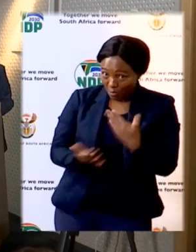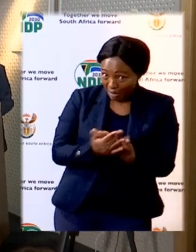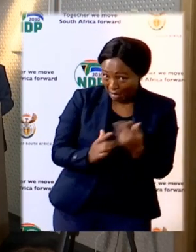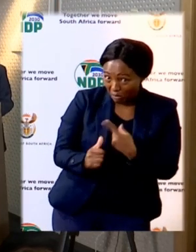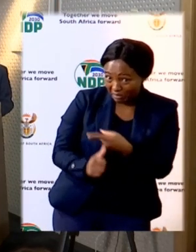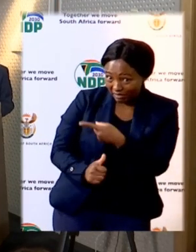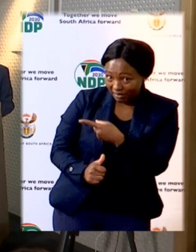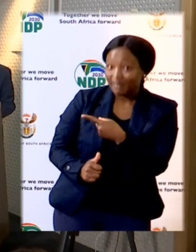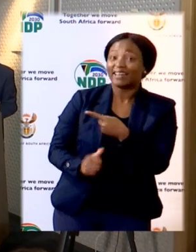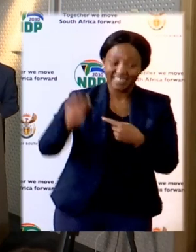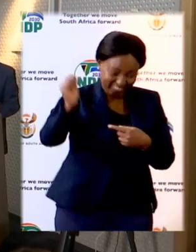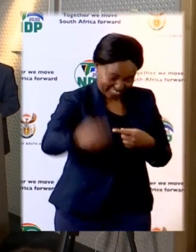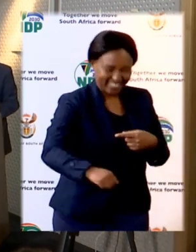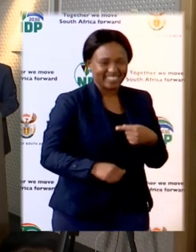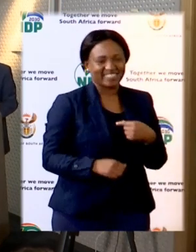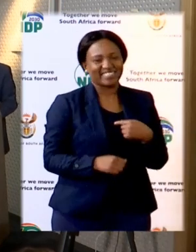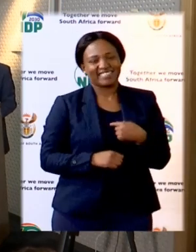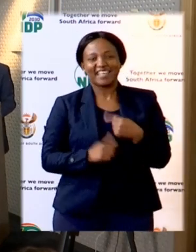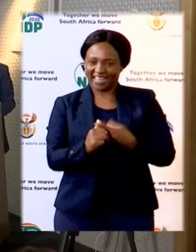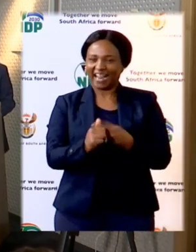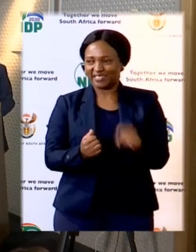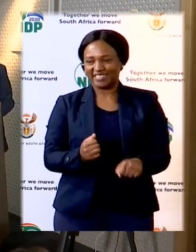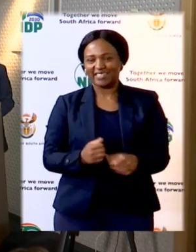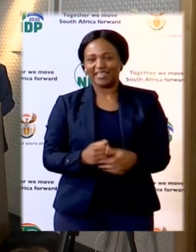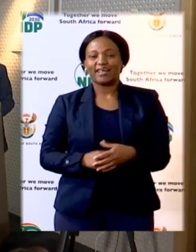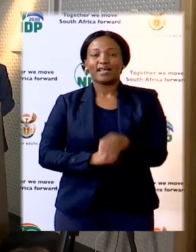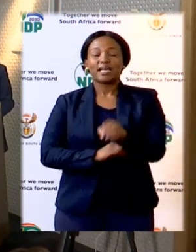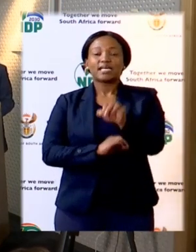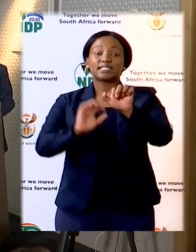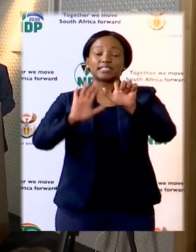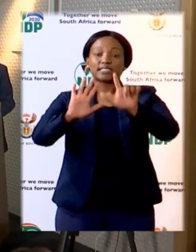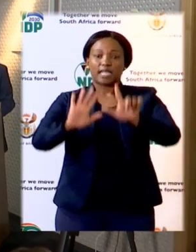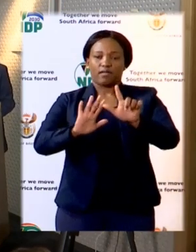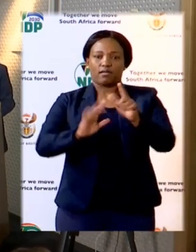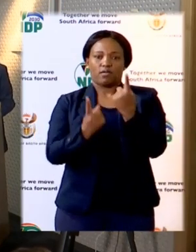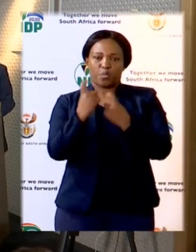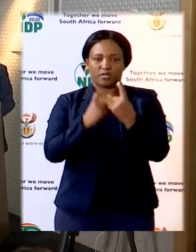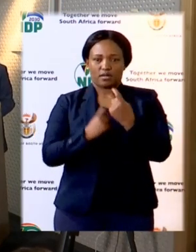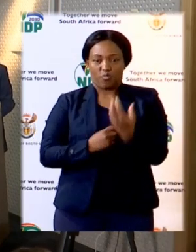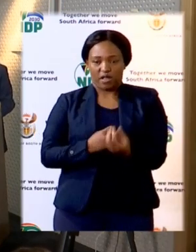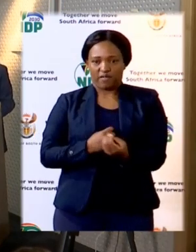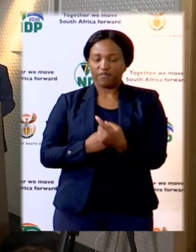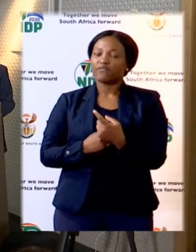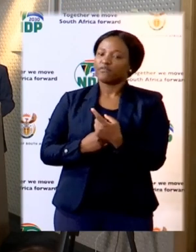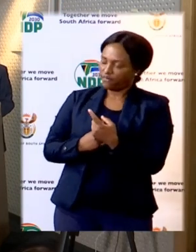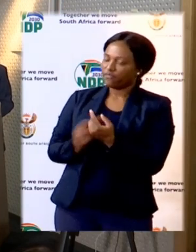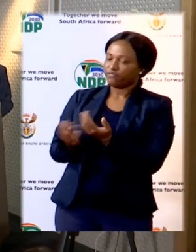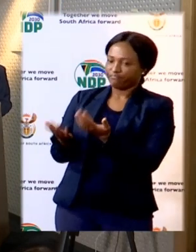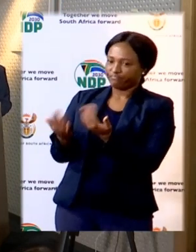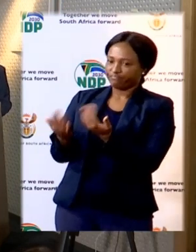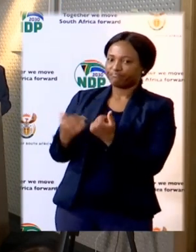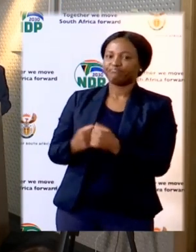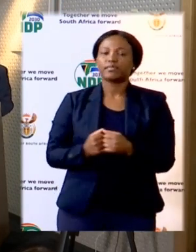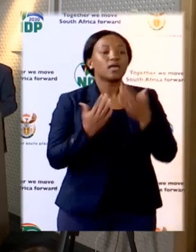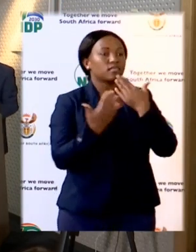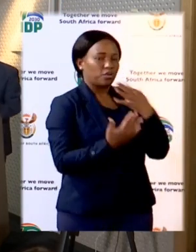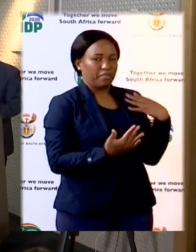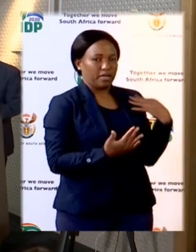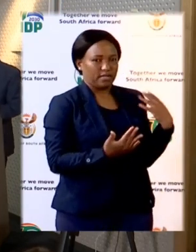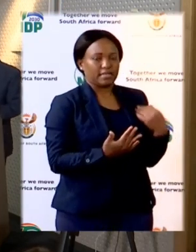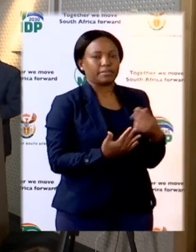count? Yes. Okay. We have 7 so far. Okay. Can we take them? Yes. Thank you, Minister.